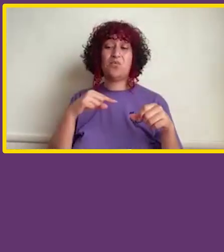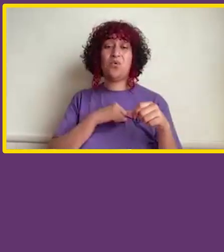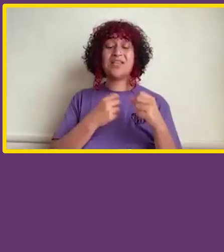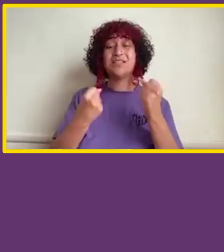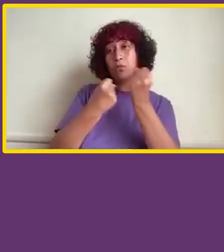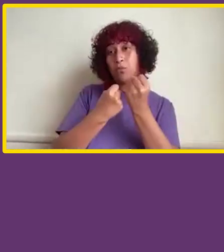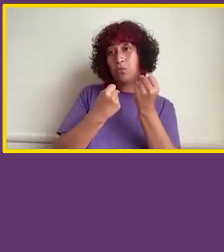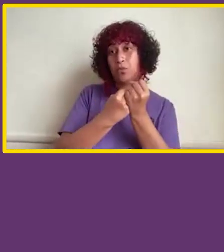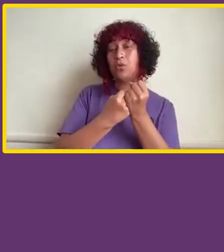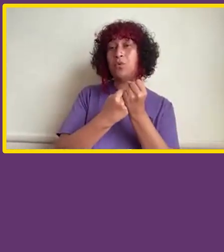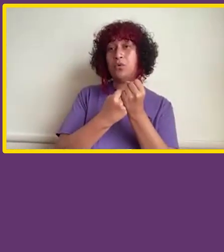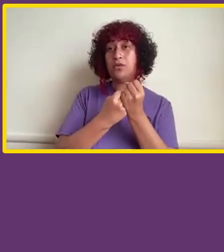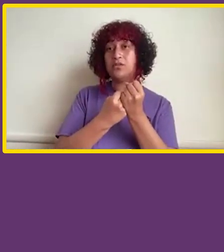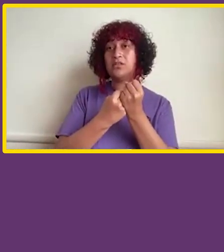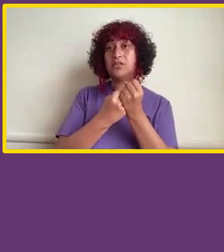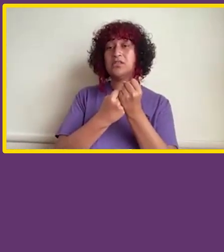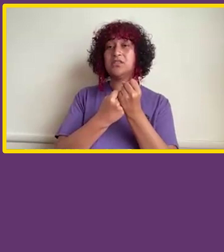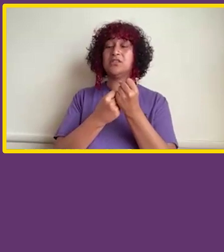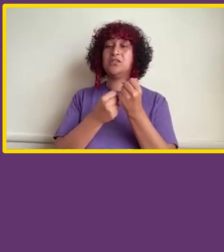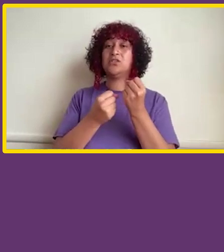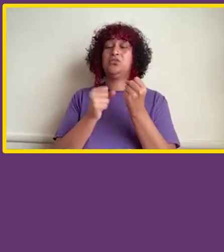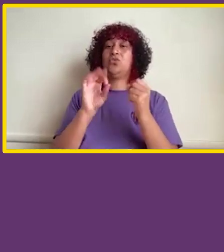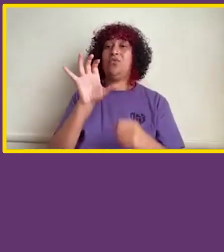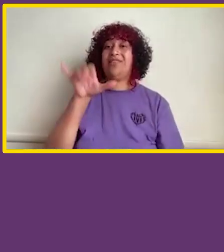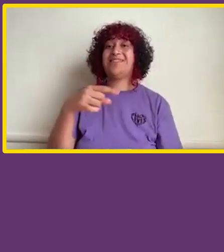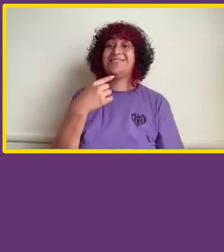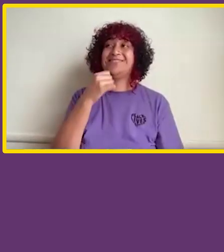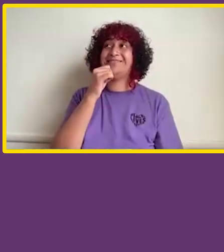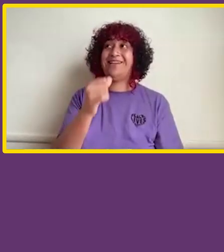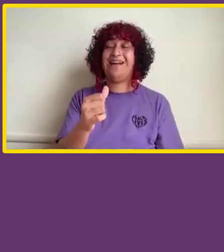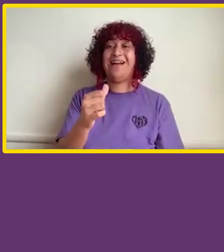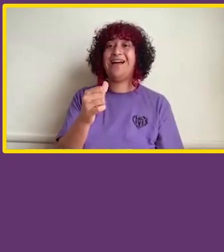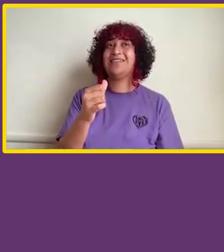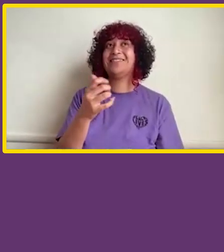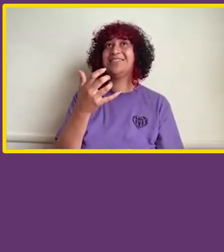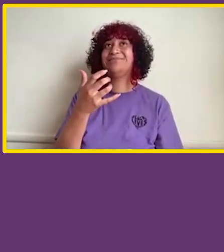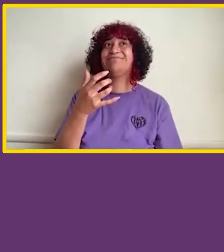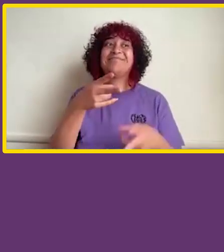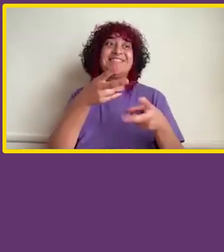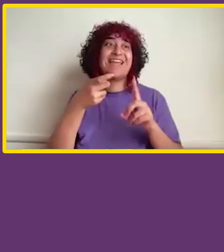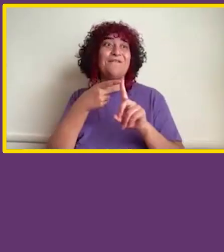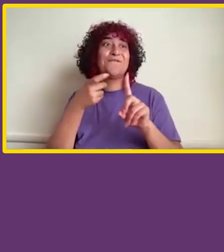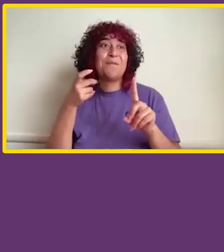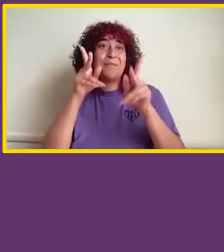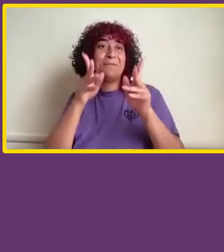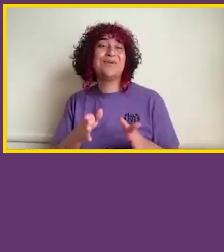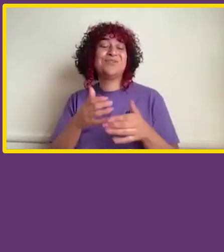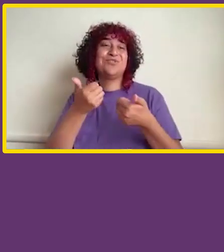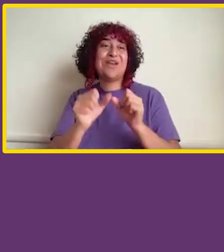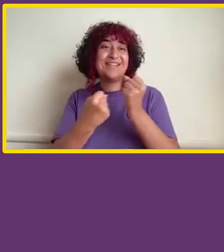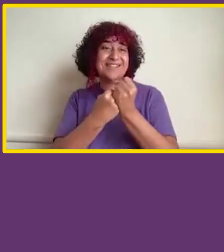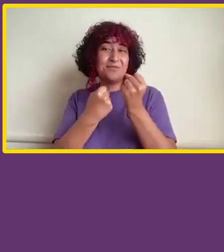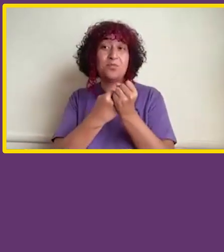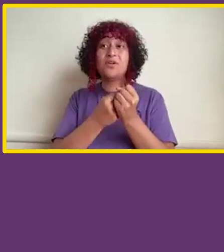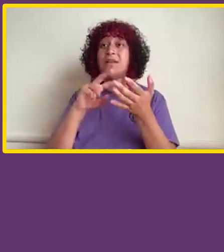support so that it's not taking from the person we're trying to support? And that